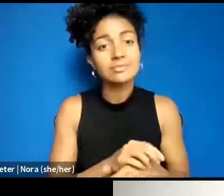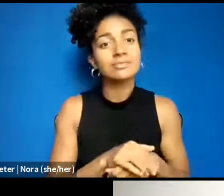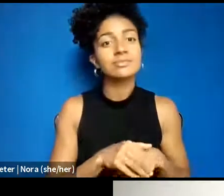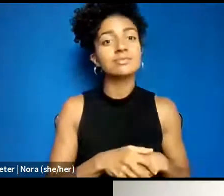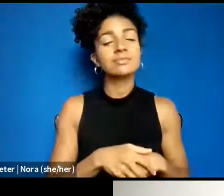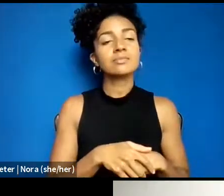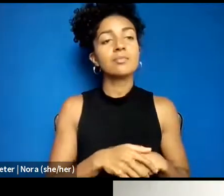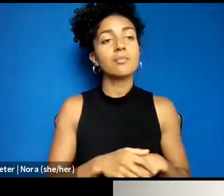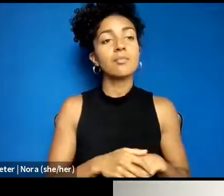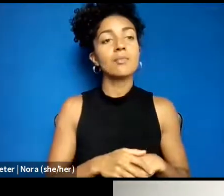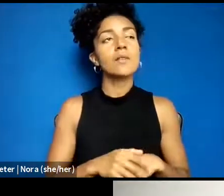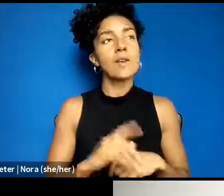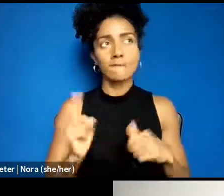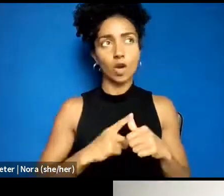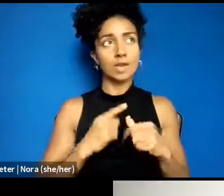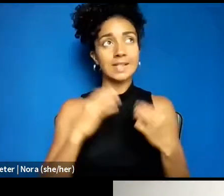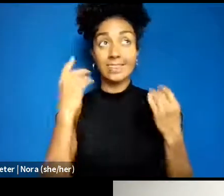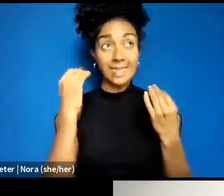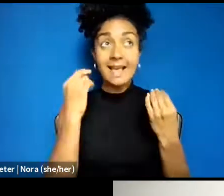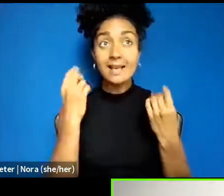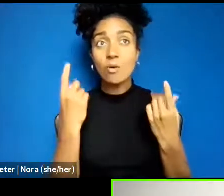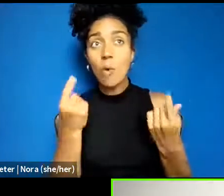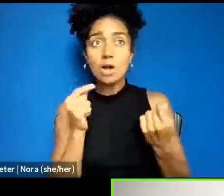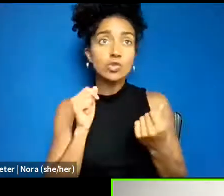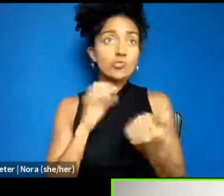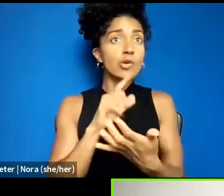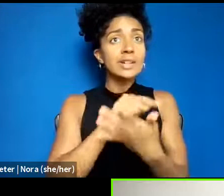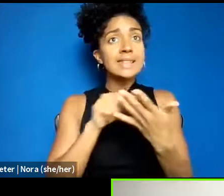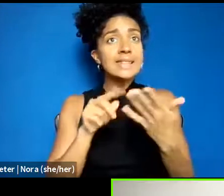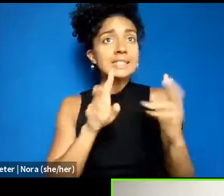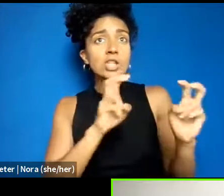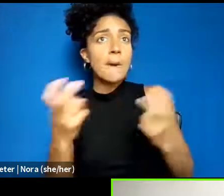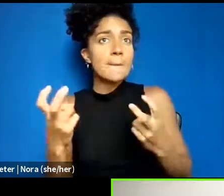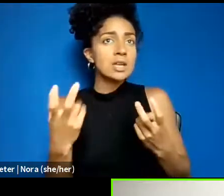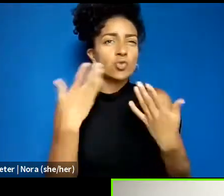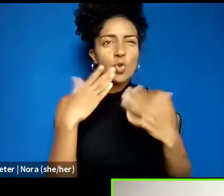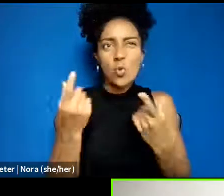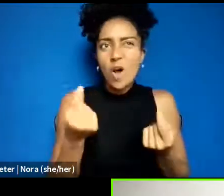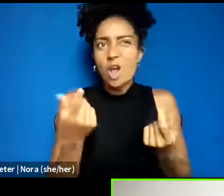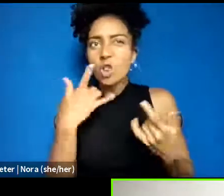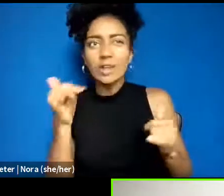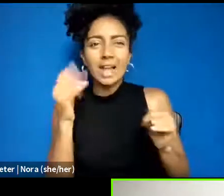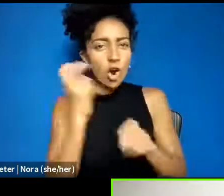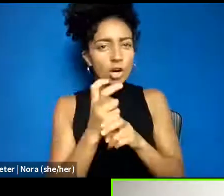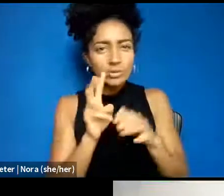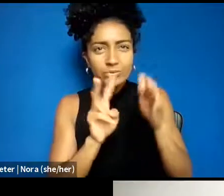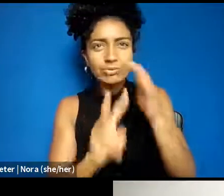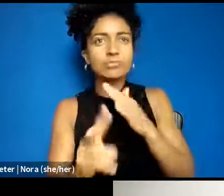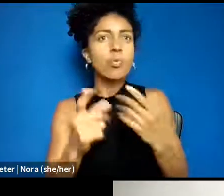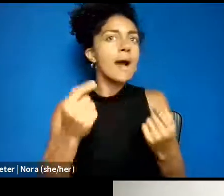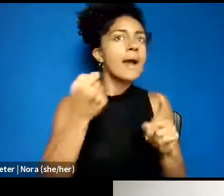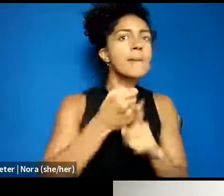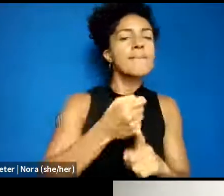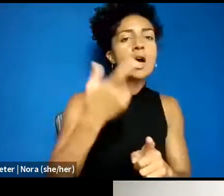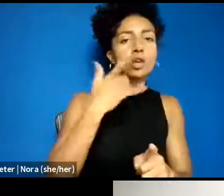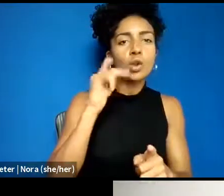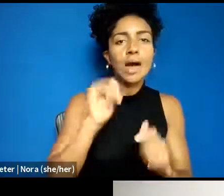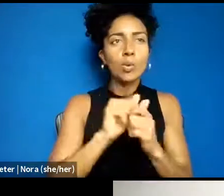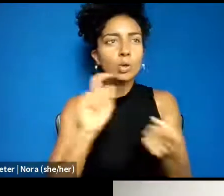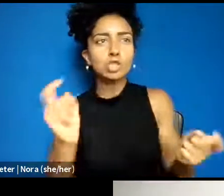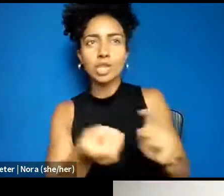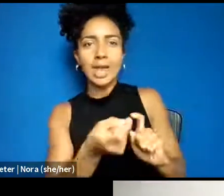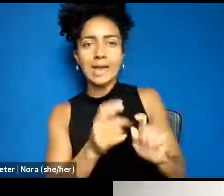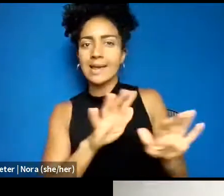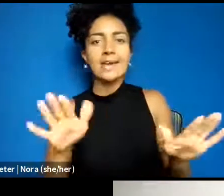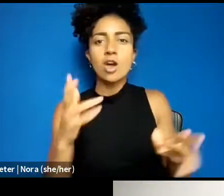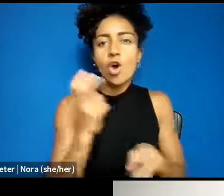moment just what those ripple effects will be, and how it will fundamentally change the way people do things, think about things,